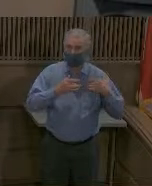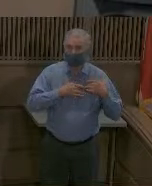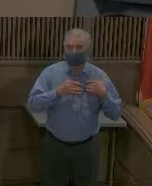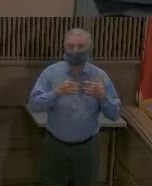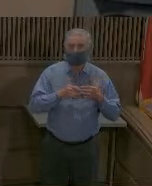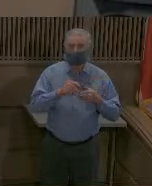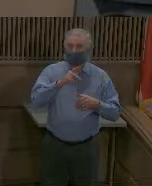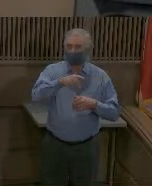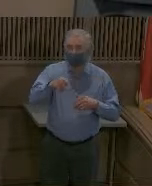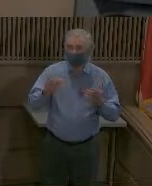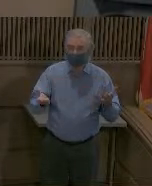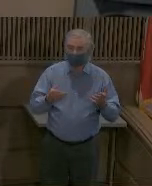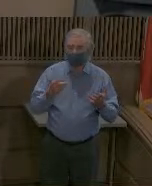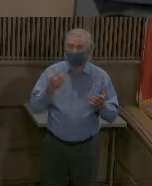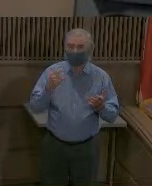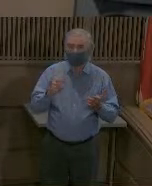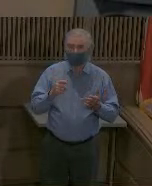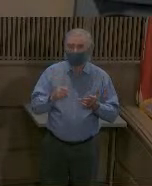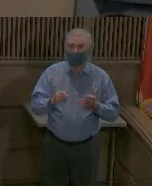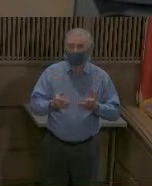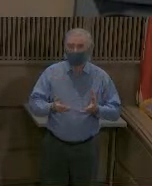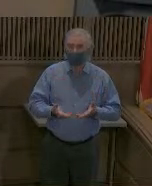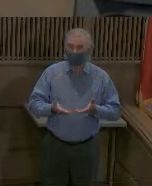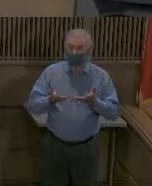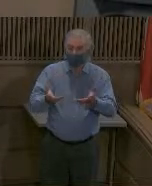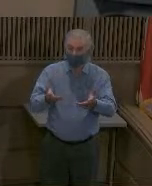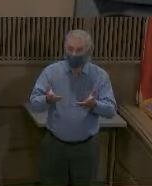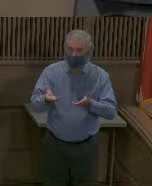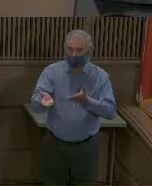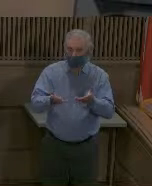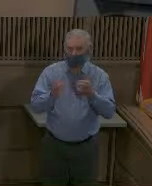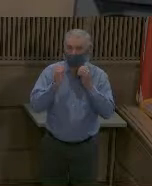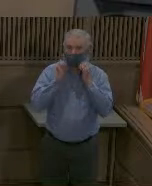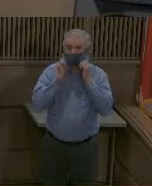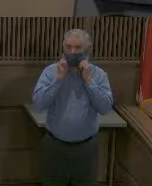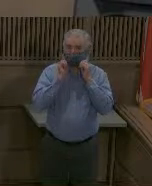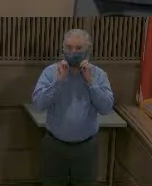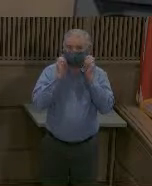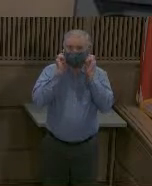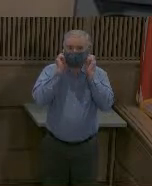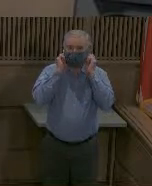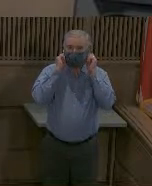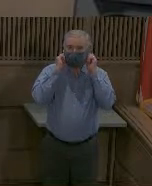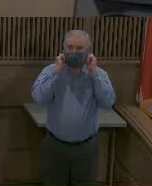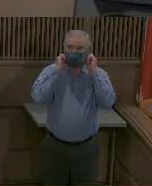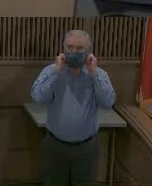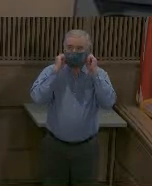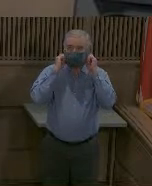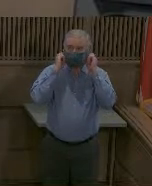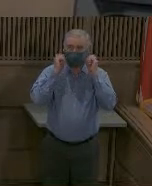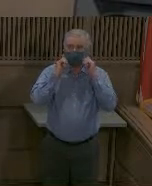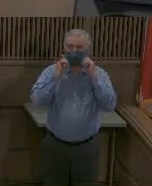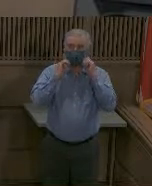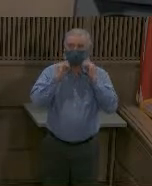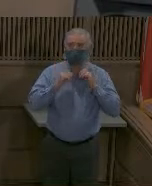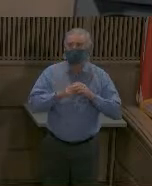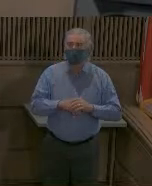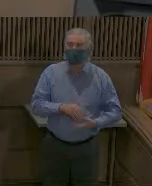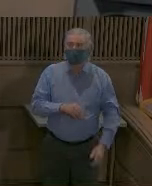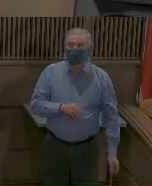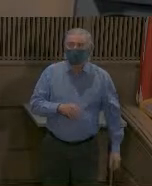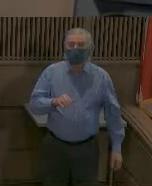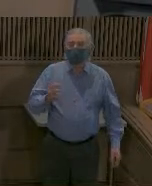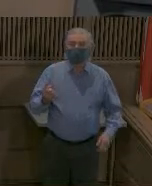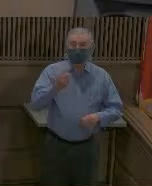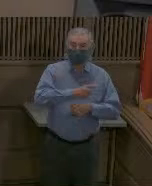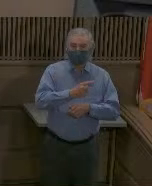service. It's not just Phoebe there providing the resources at HealthWorks and in other parts of the area.